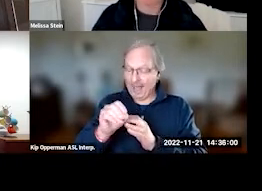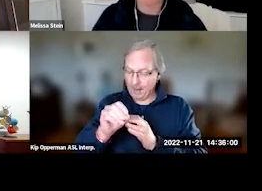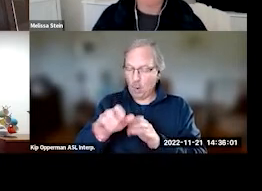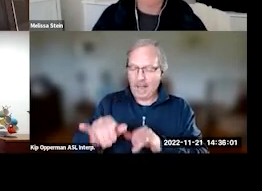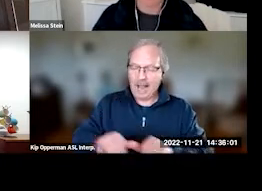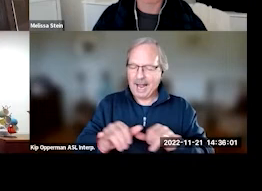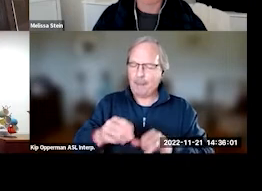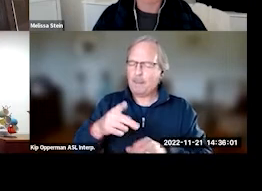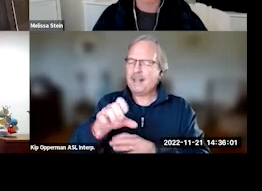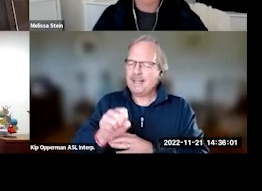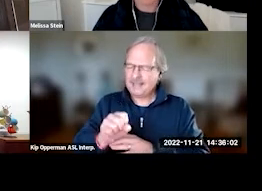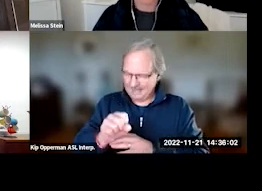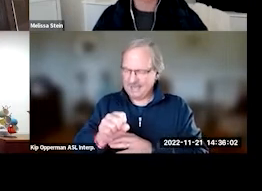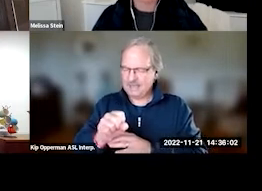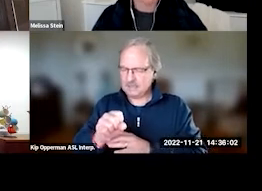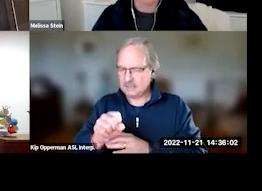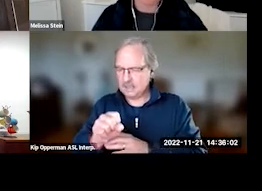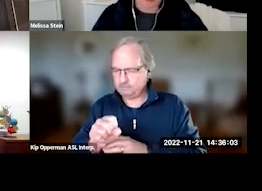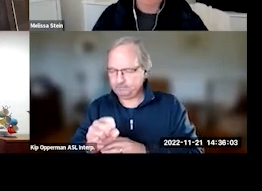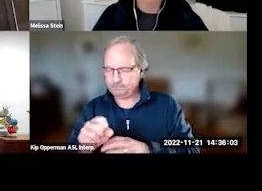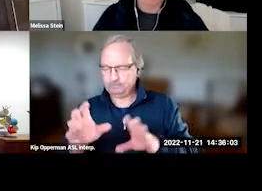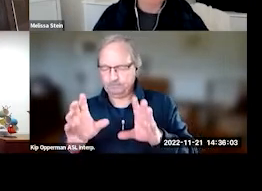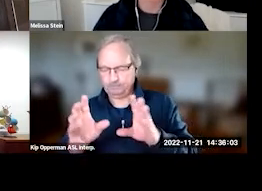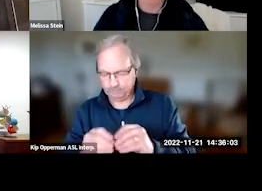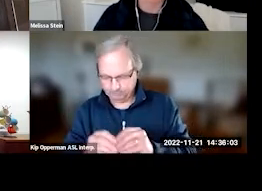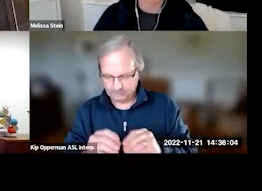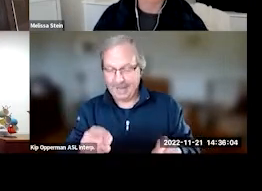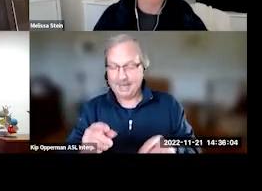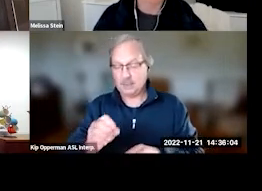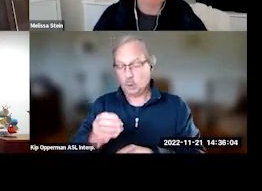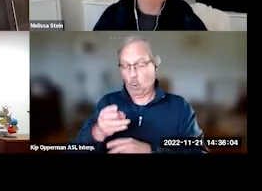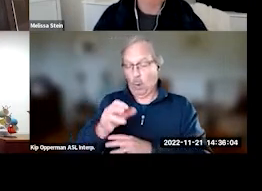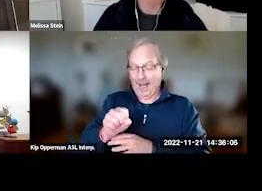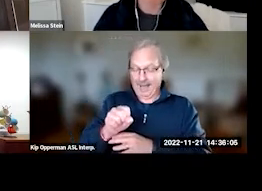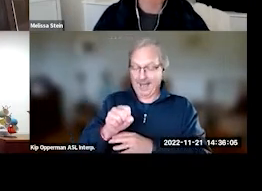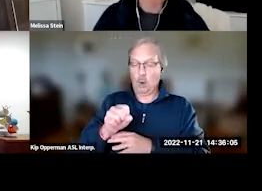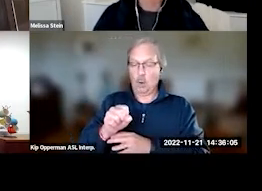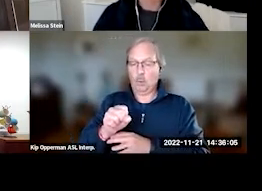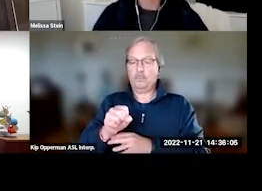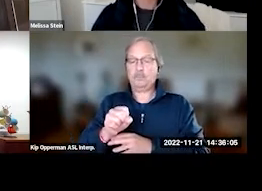the Ohio Judicial Conference and is an Ohio Judicial College trustee.